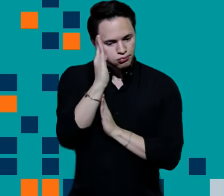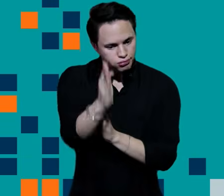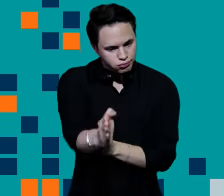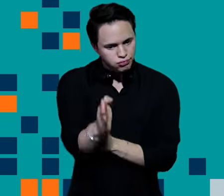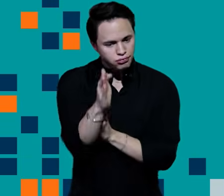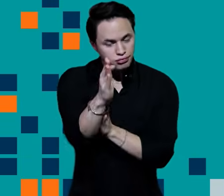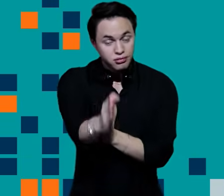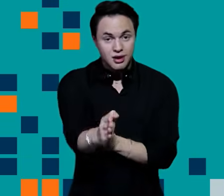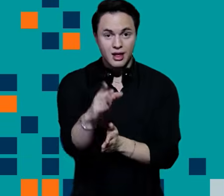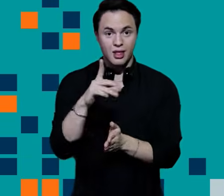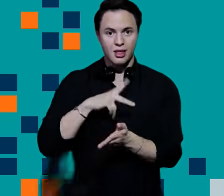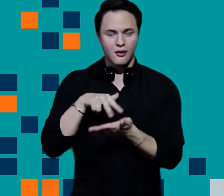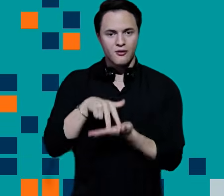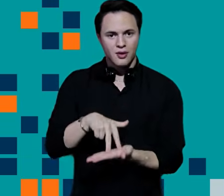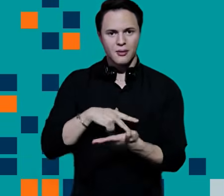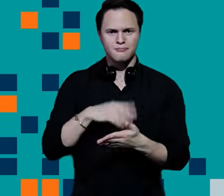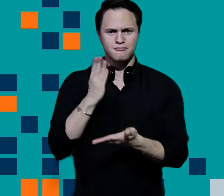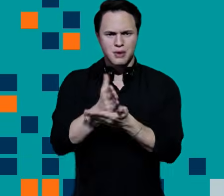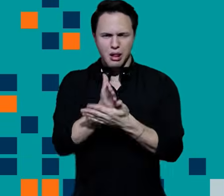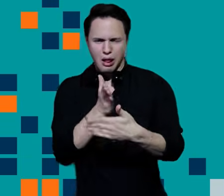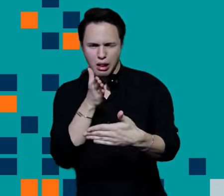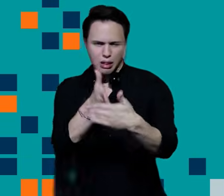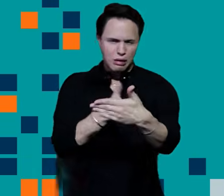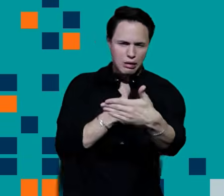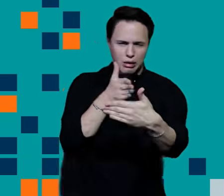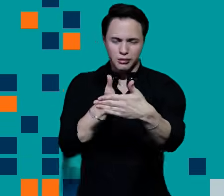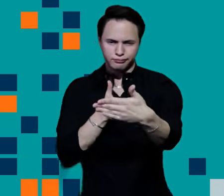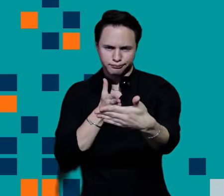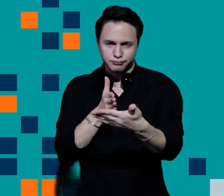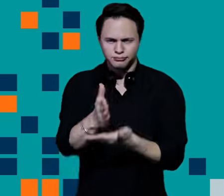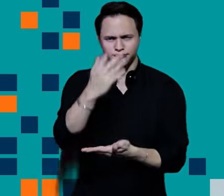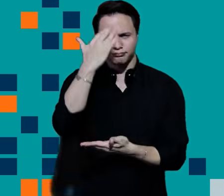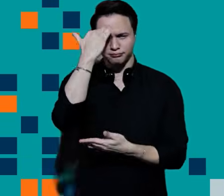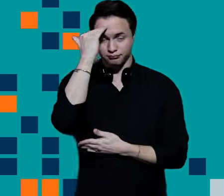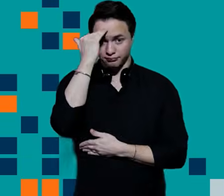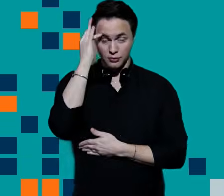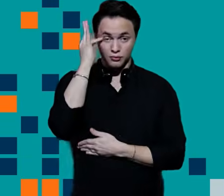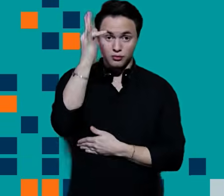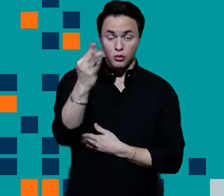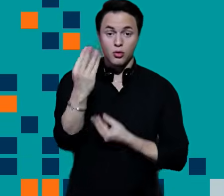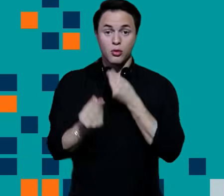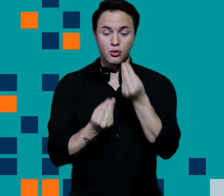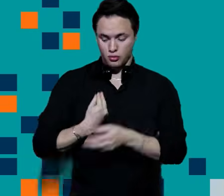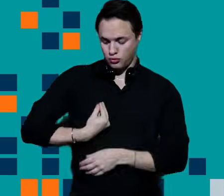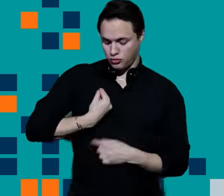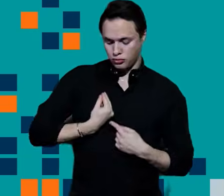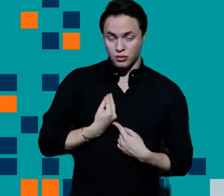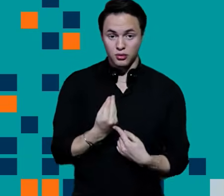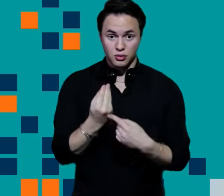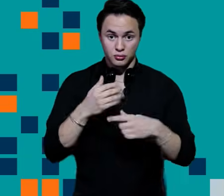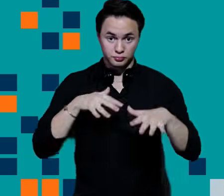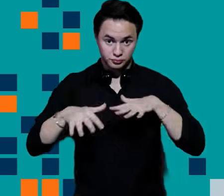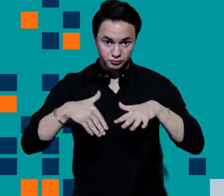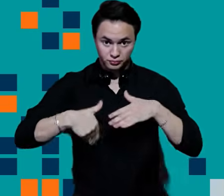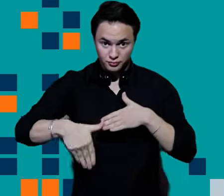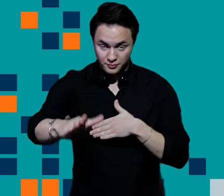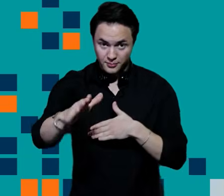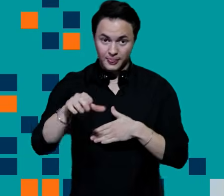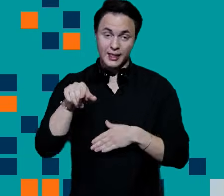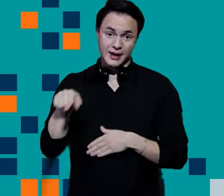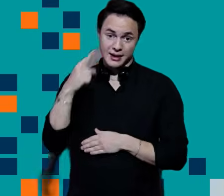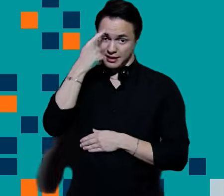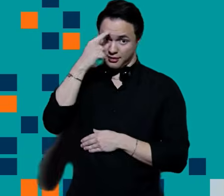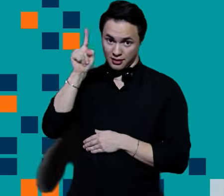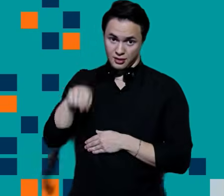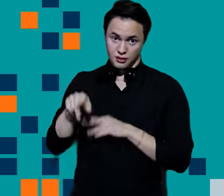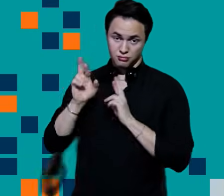the barriers in front of you, and in fact, to be able to understand how to move through them. This idea of spaces,